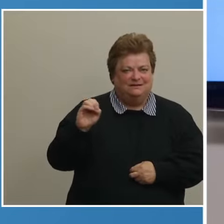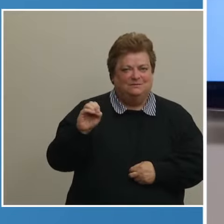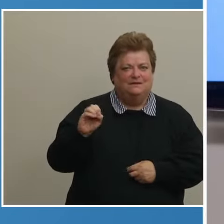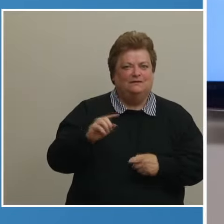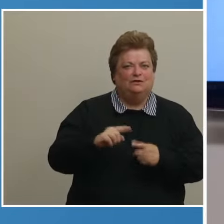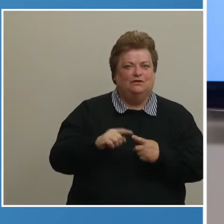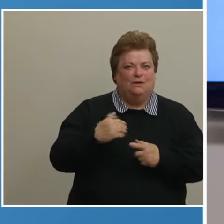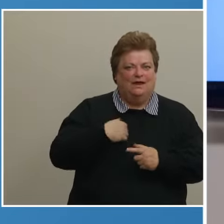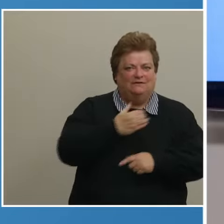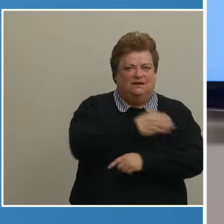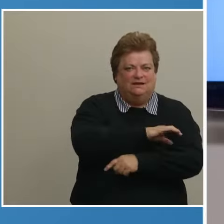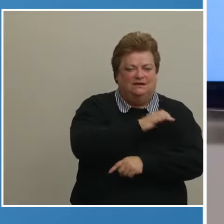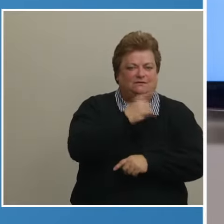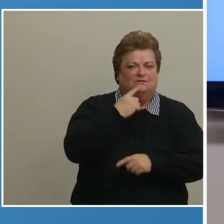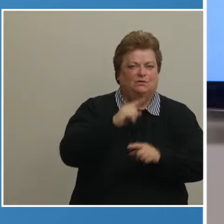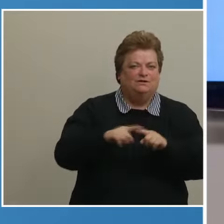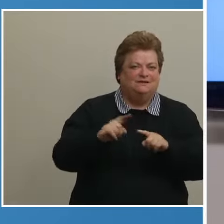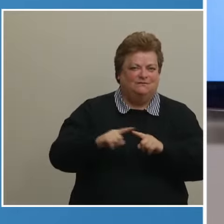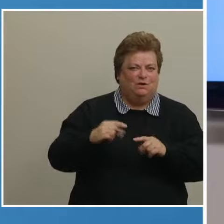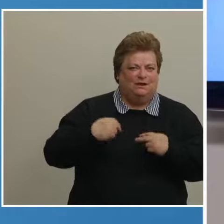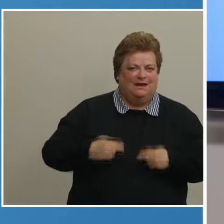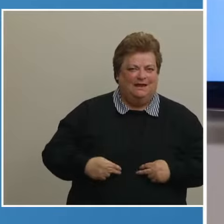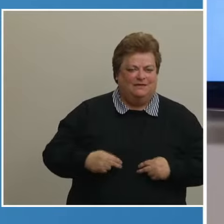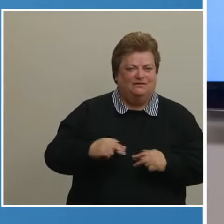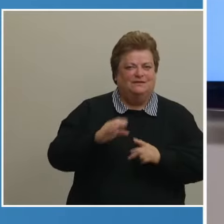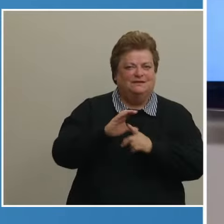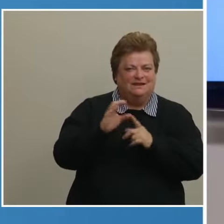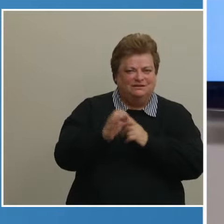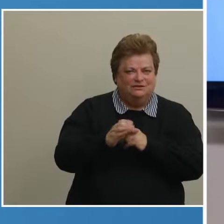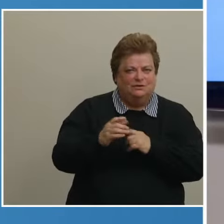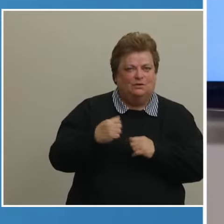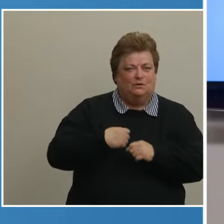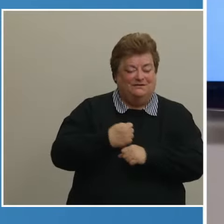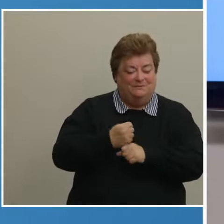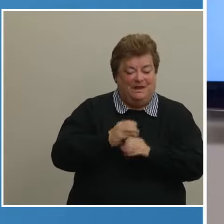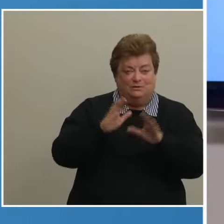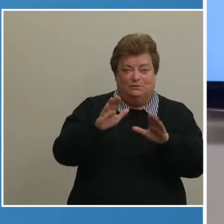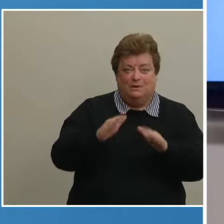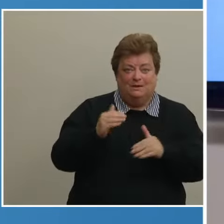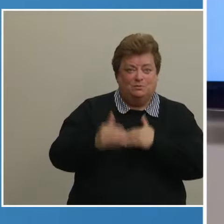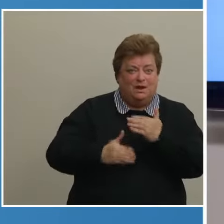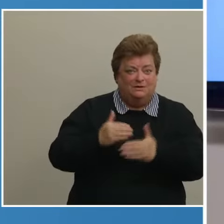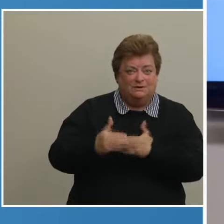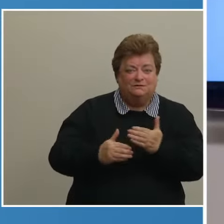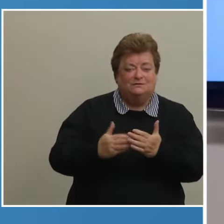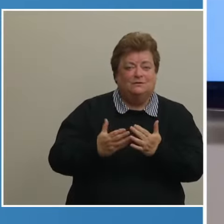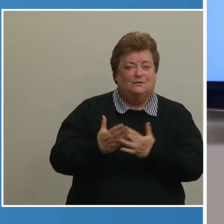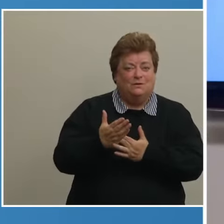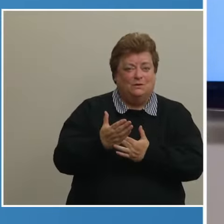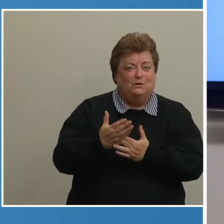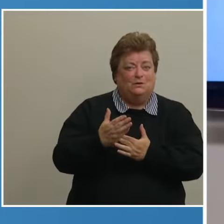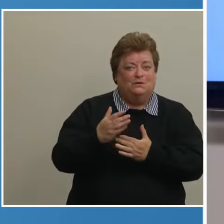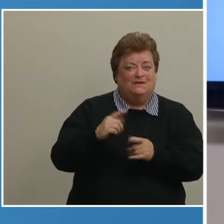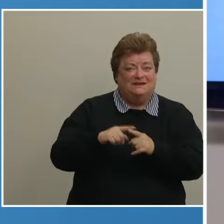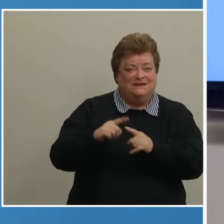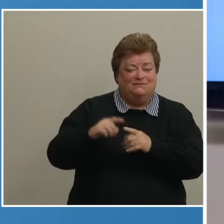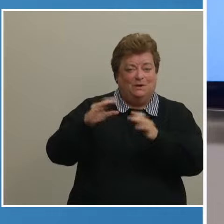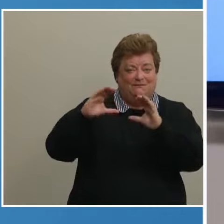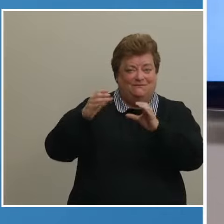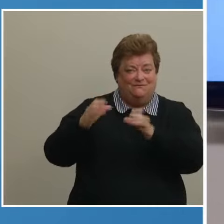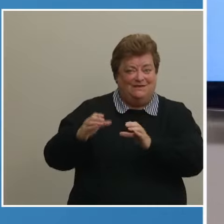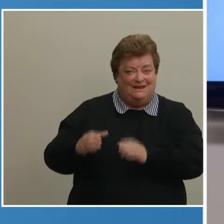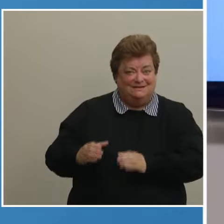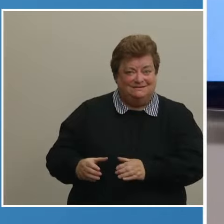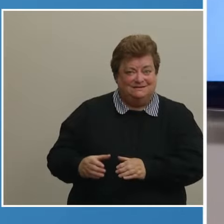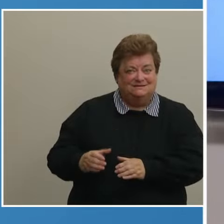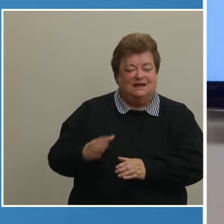people with serious health conditions. We made great progress working through our vaccination phases and prioritizing those